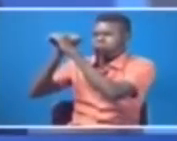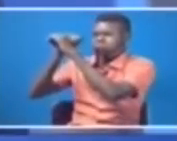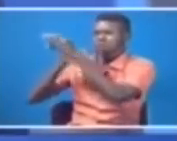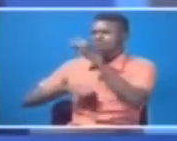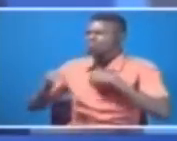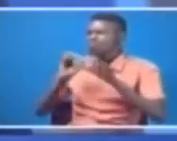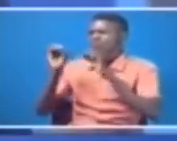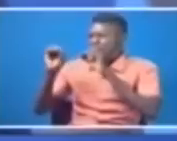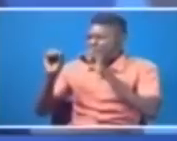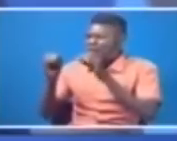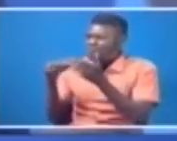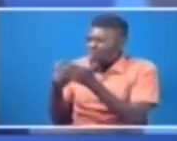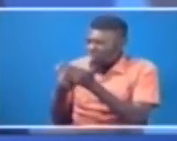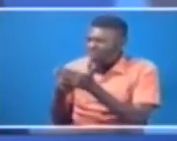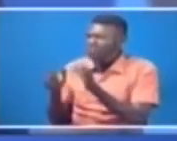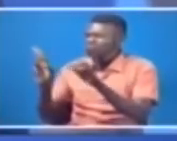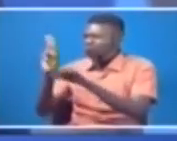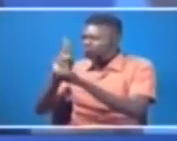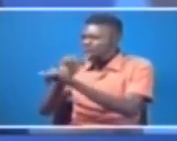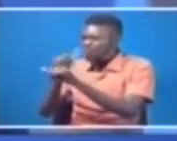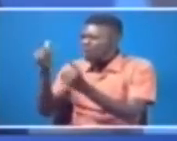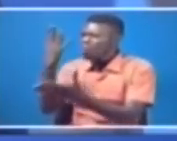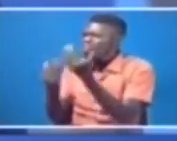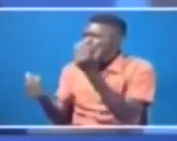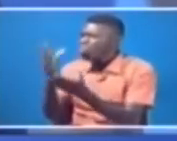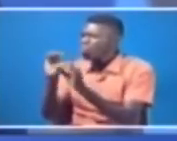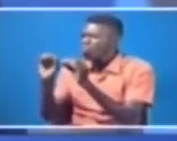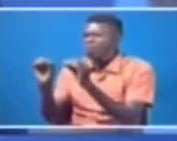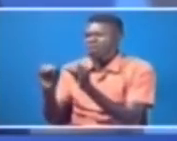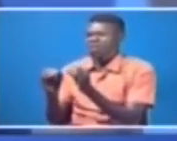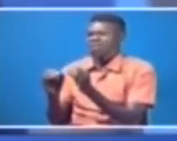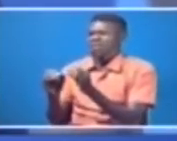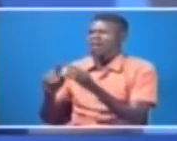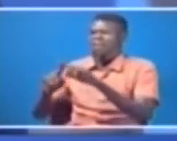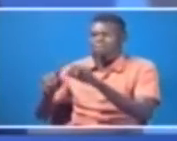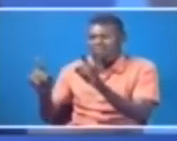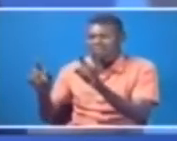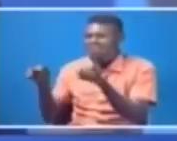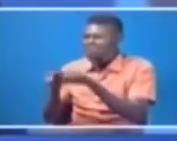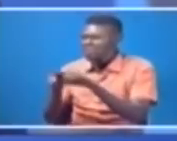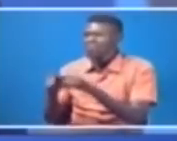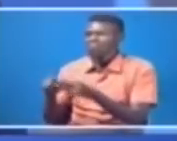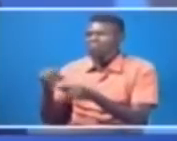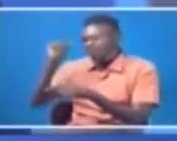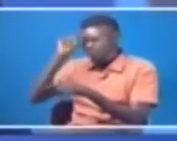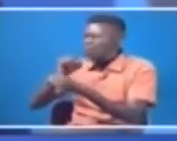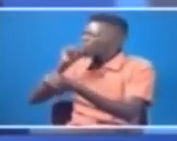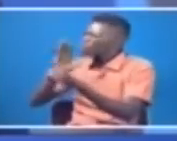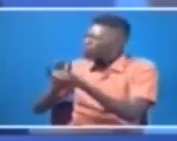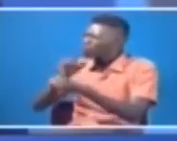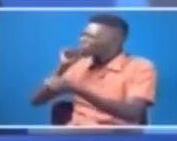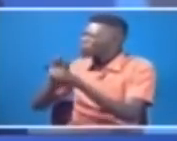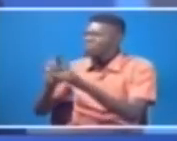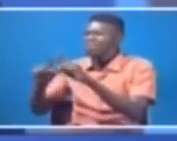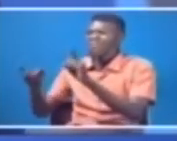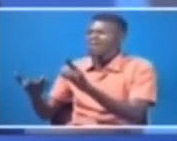system of management of finances that's not leaking, then that would not be the story. That there are also promises made by this government that have not